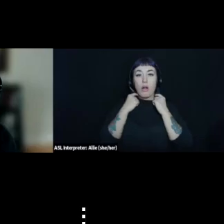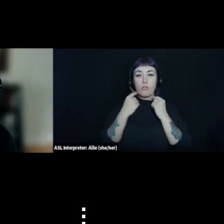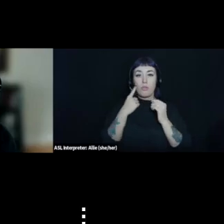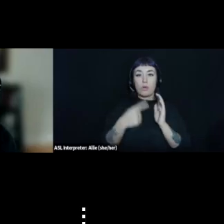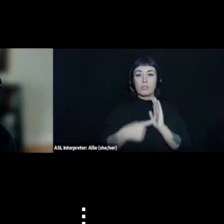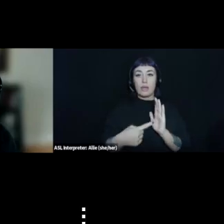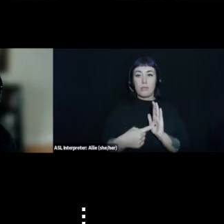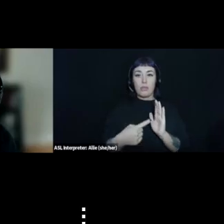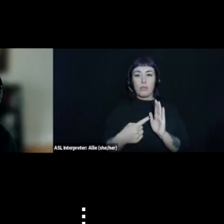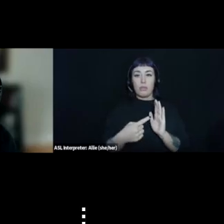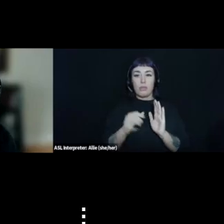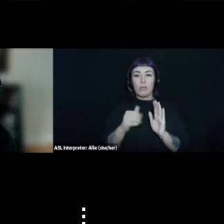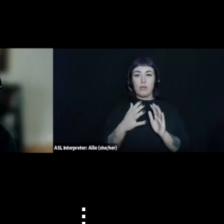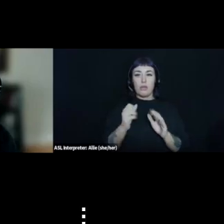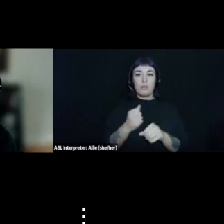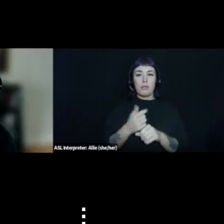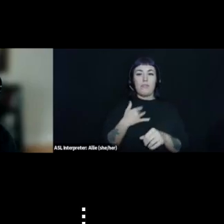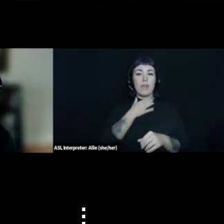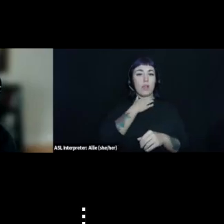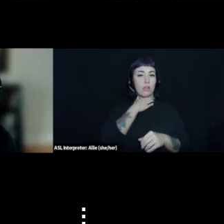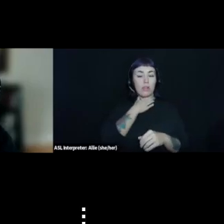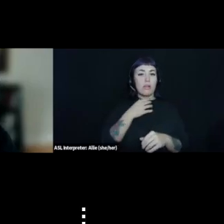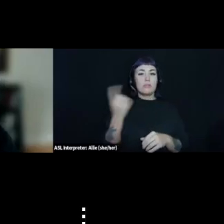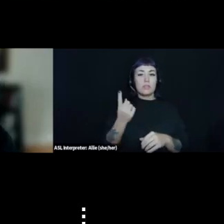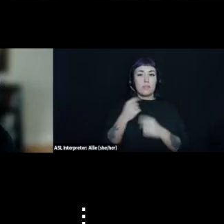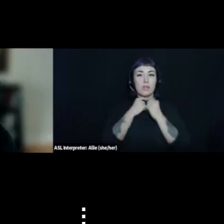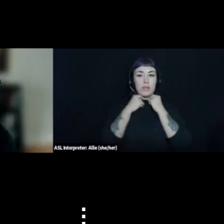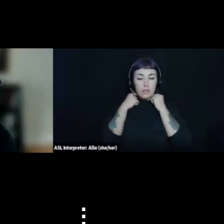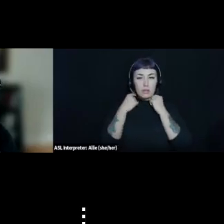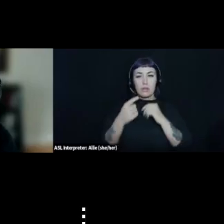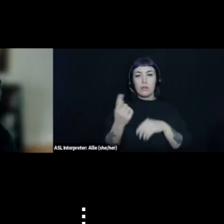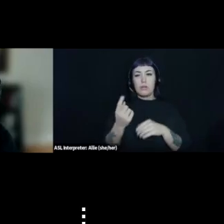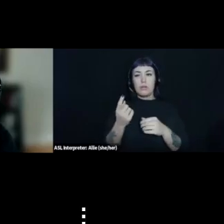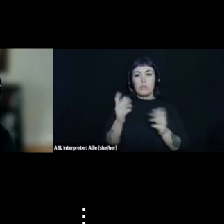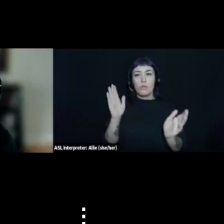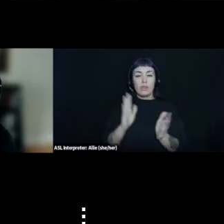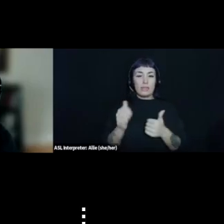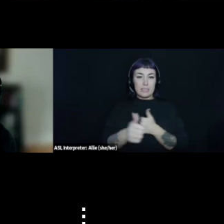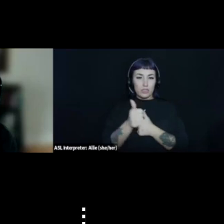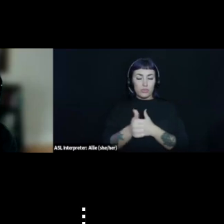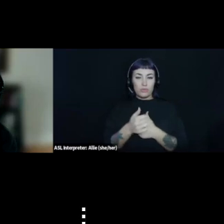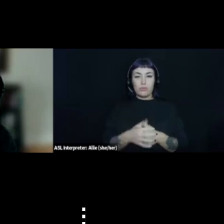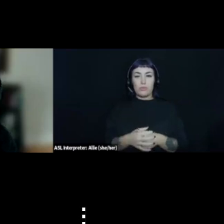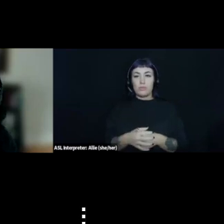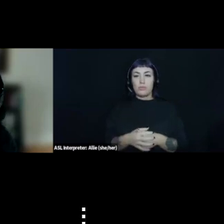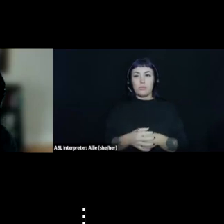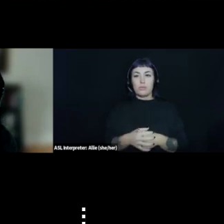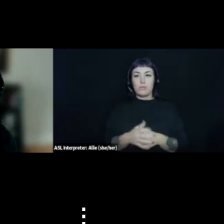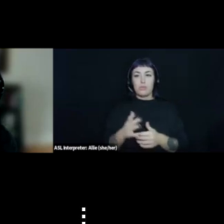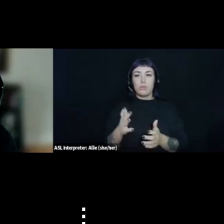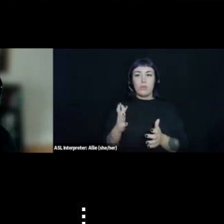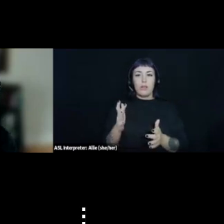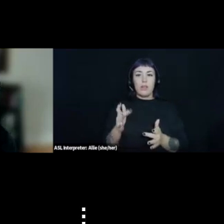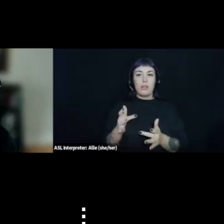example, could create the sensation of having something around your neck with lesser danger. Lightly putting